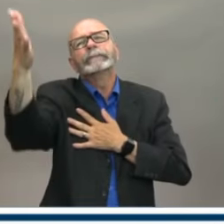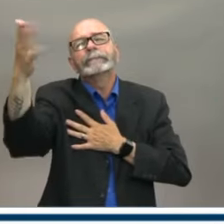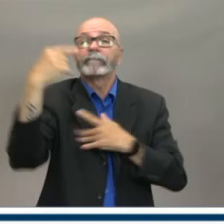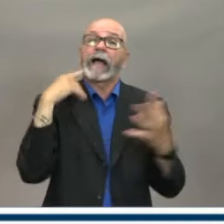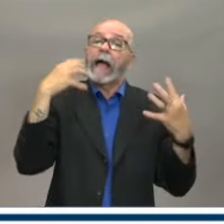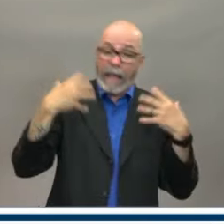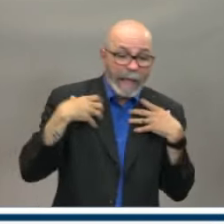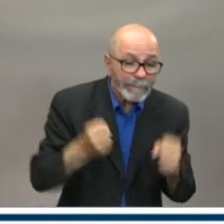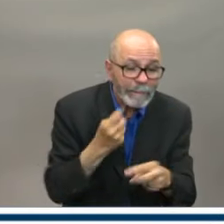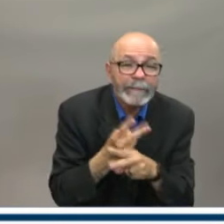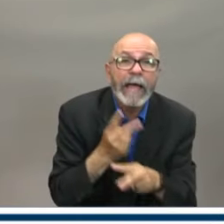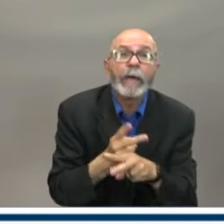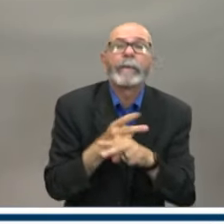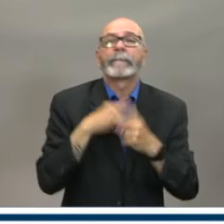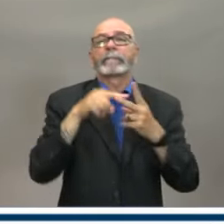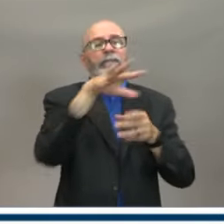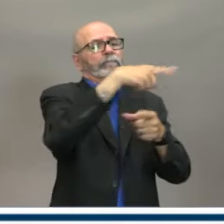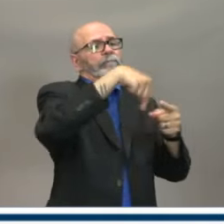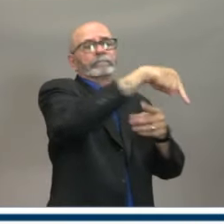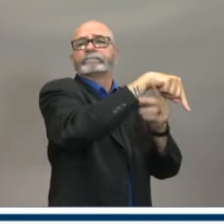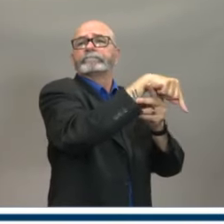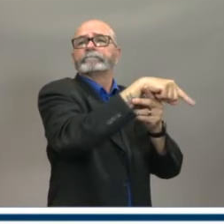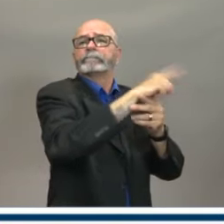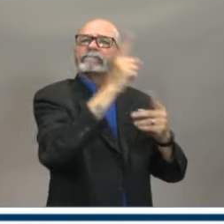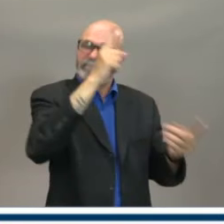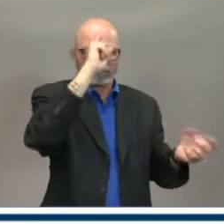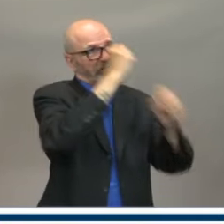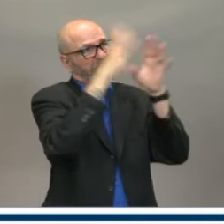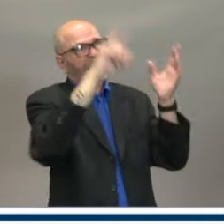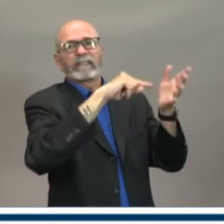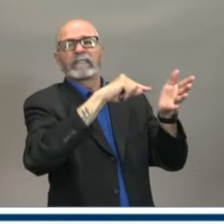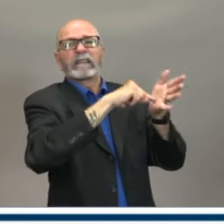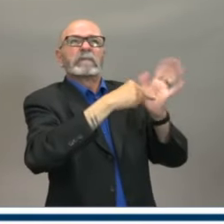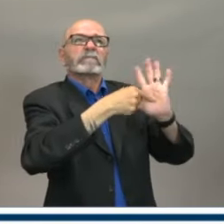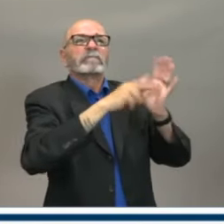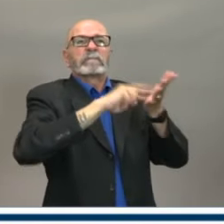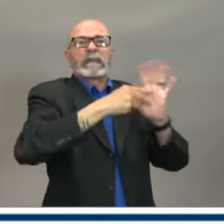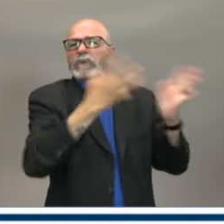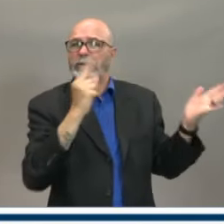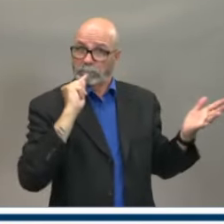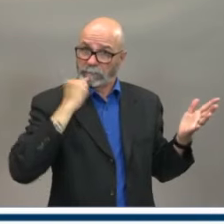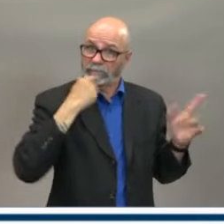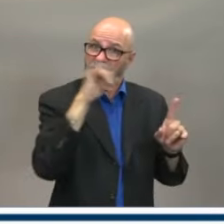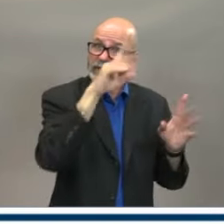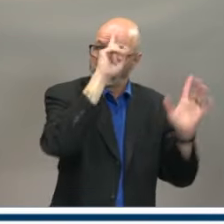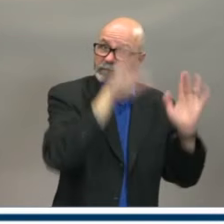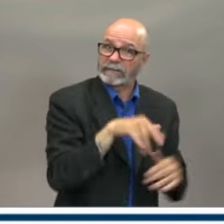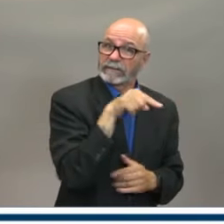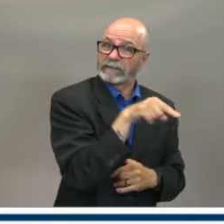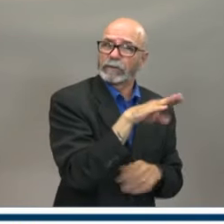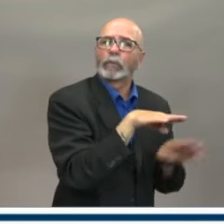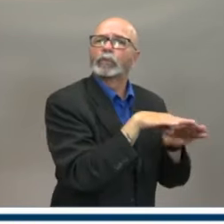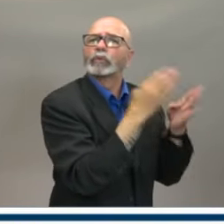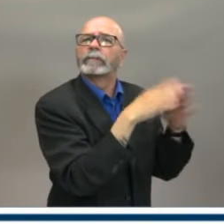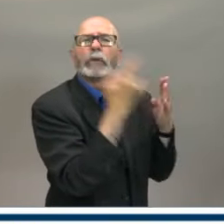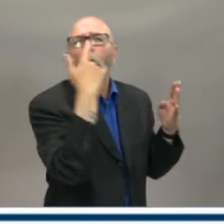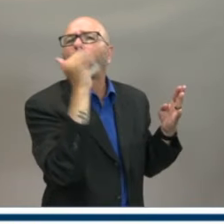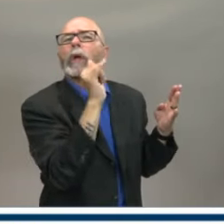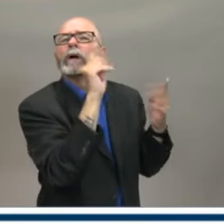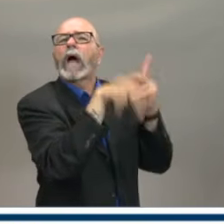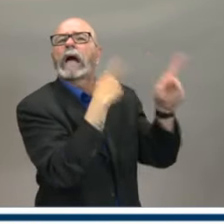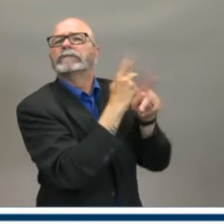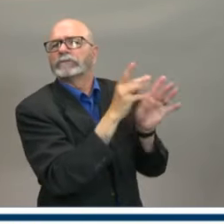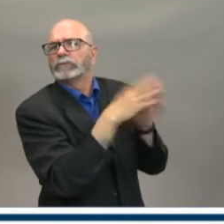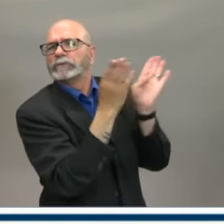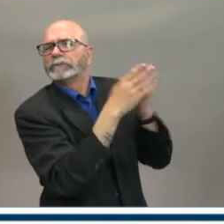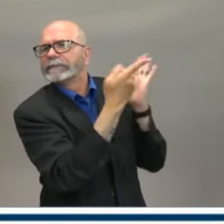phase. What does that mean? What is a non-urgent health care service? What can we expect would be restarted? So we know that in our hospitals,